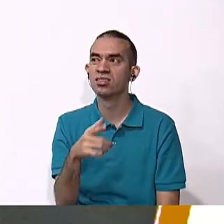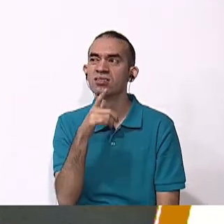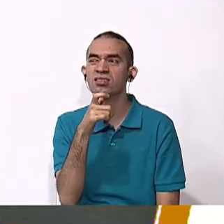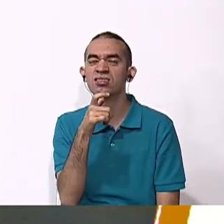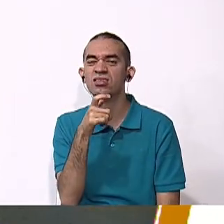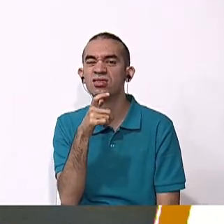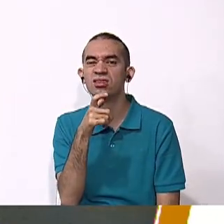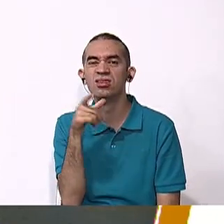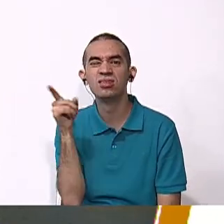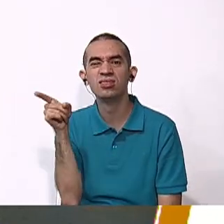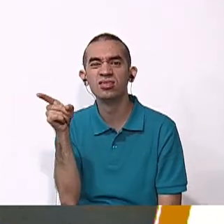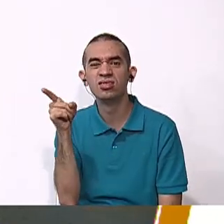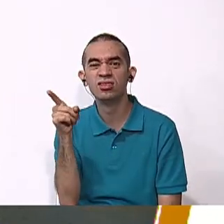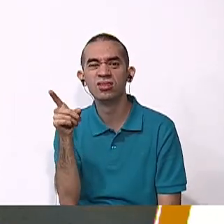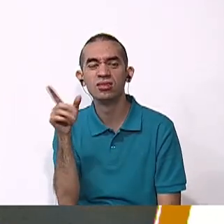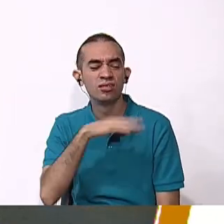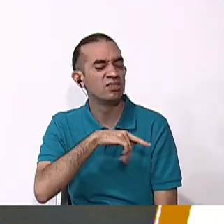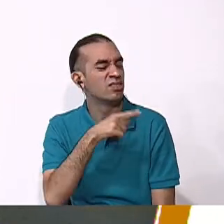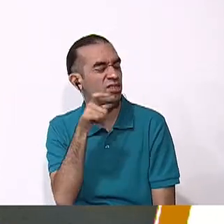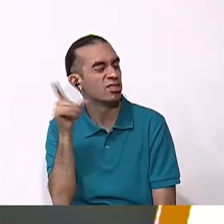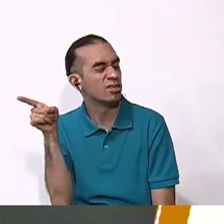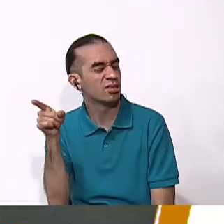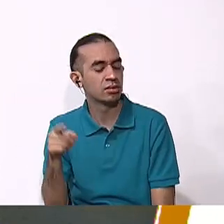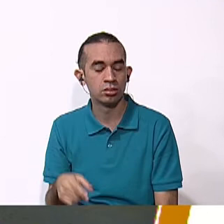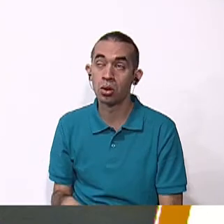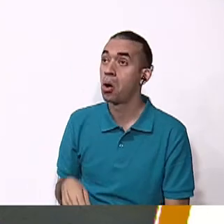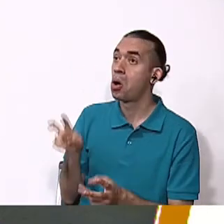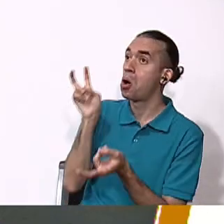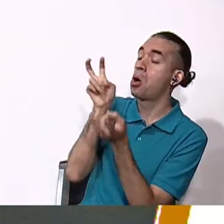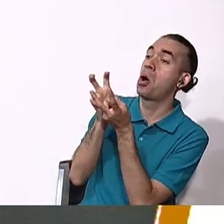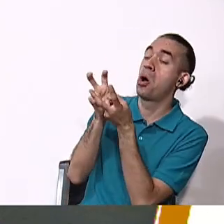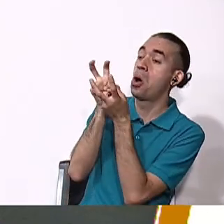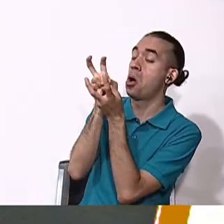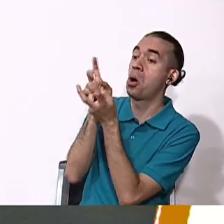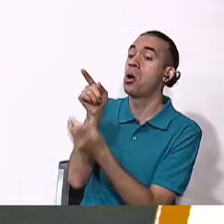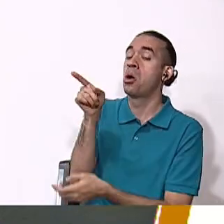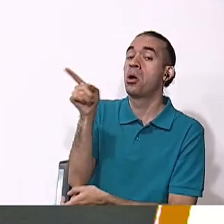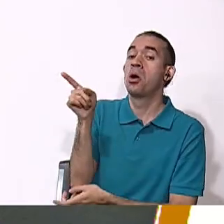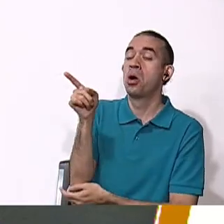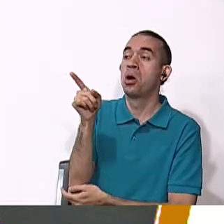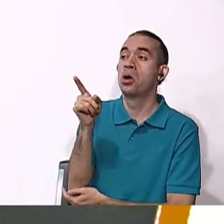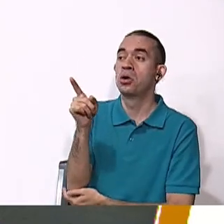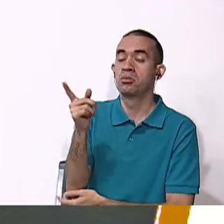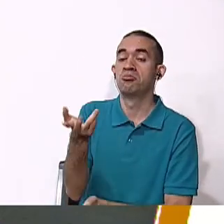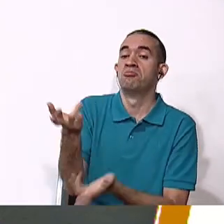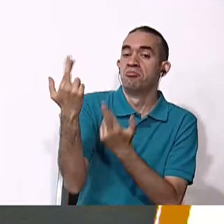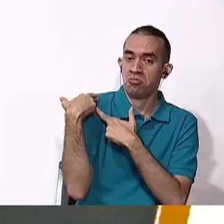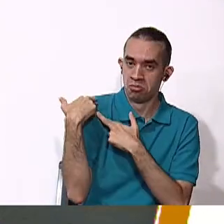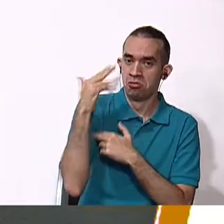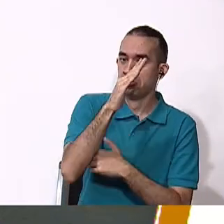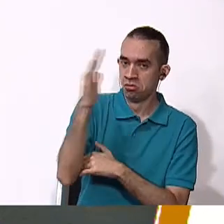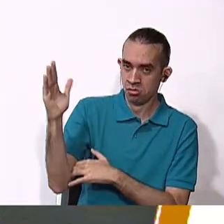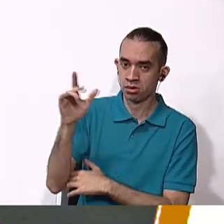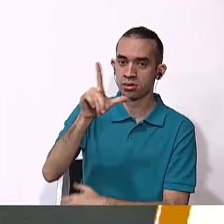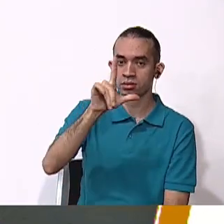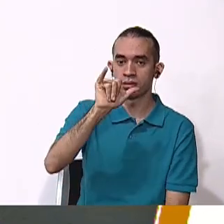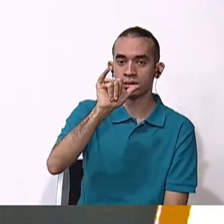is he, Jack? Oh, he is the